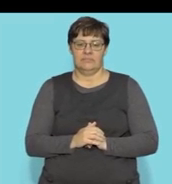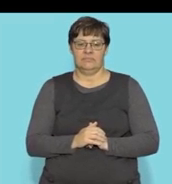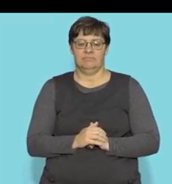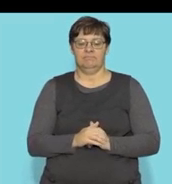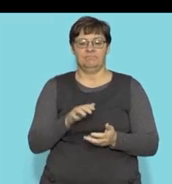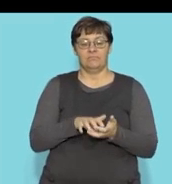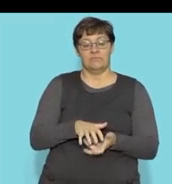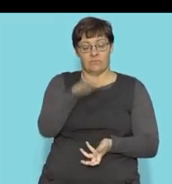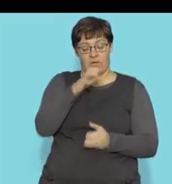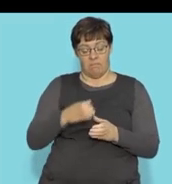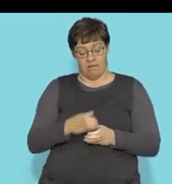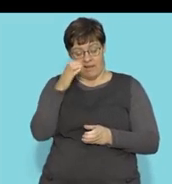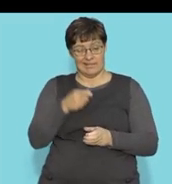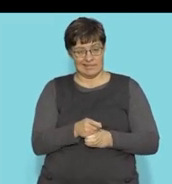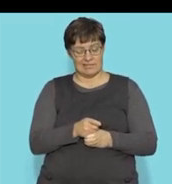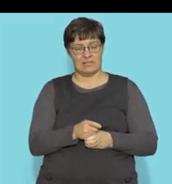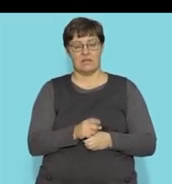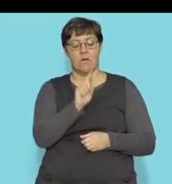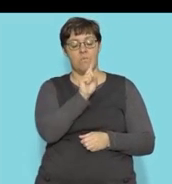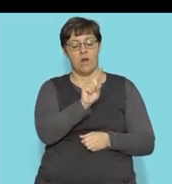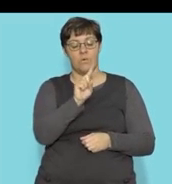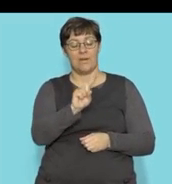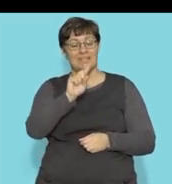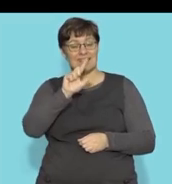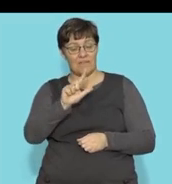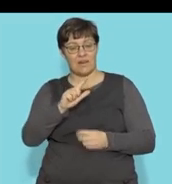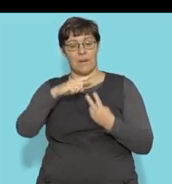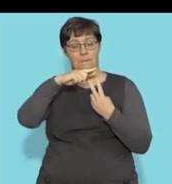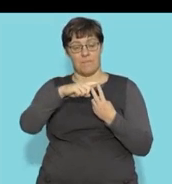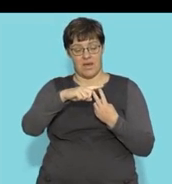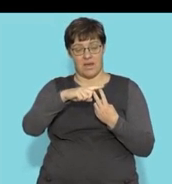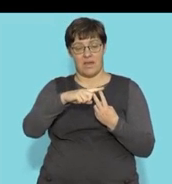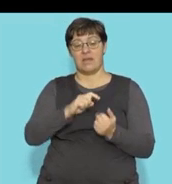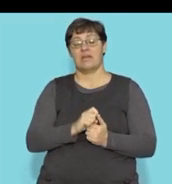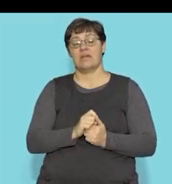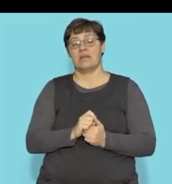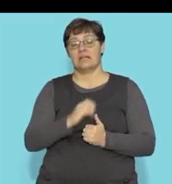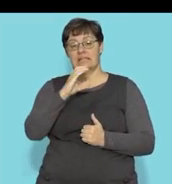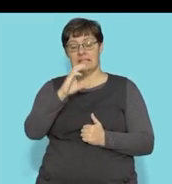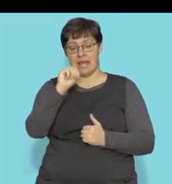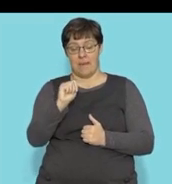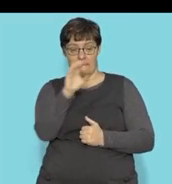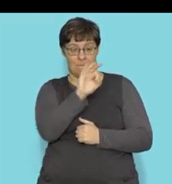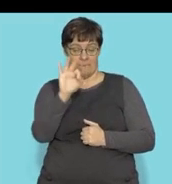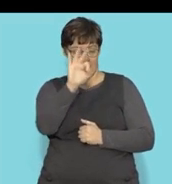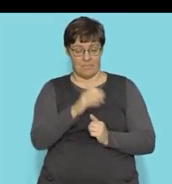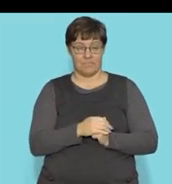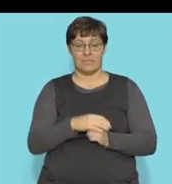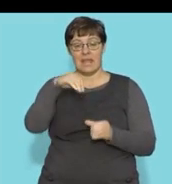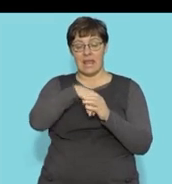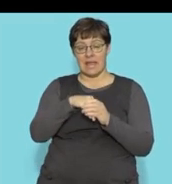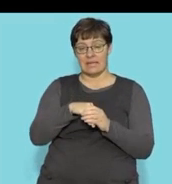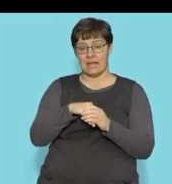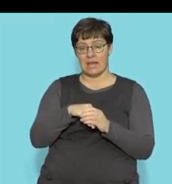So the volume of the glass is 117 pi centimeters cubed. The inner diameter, we've